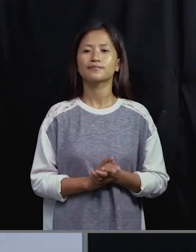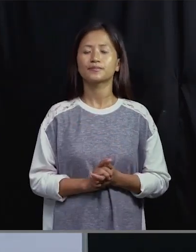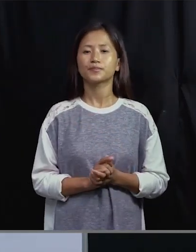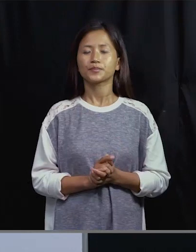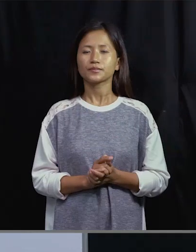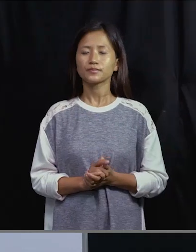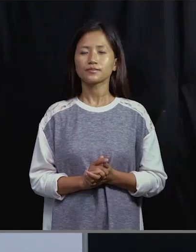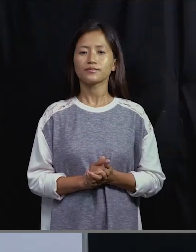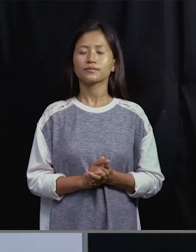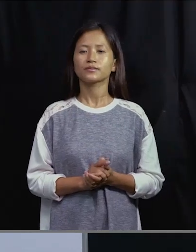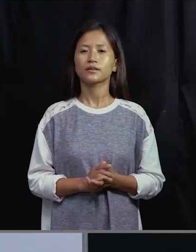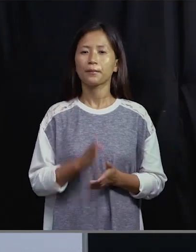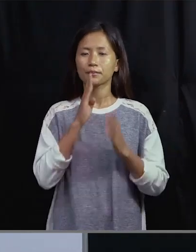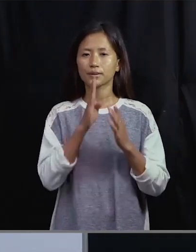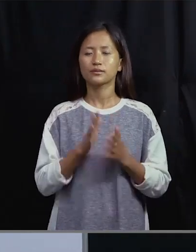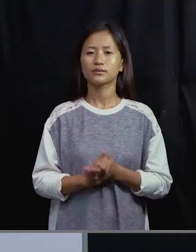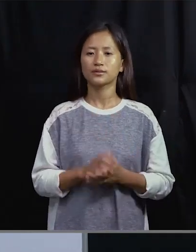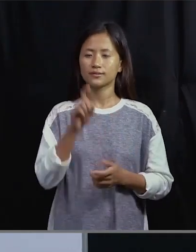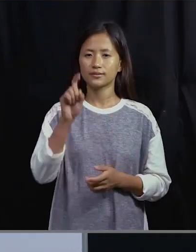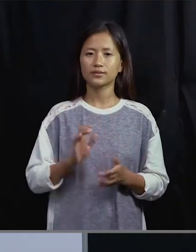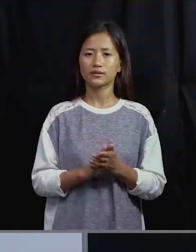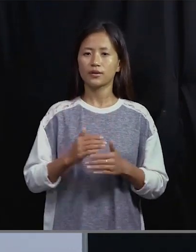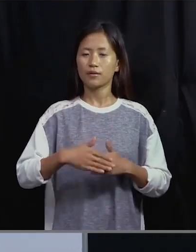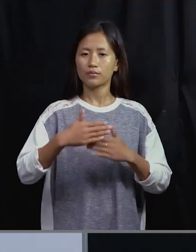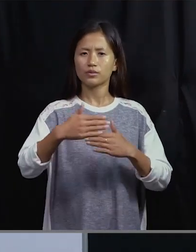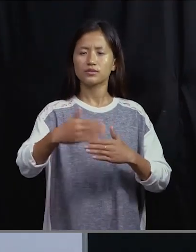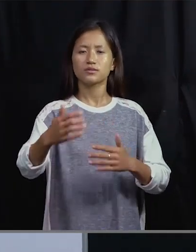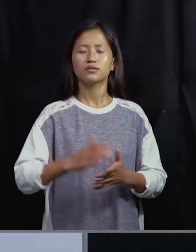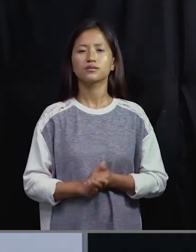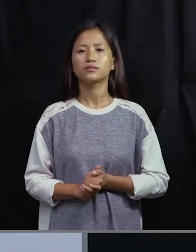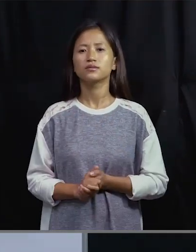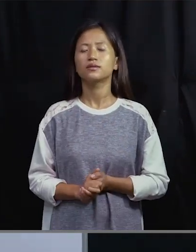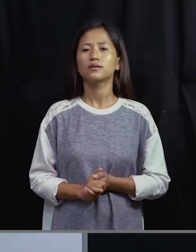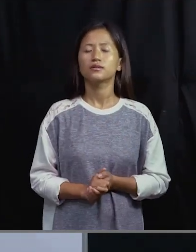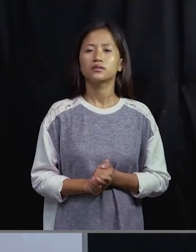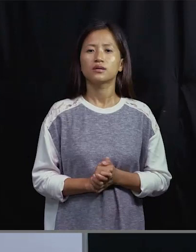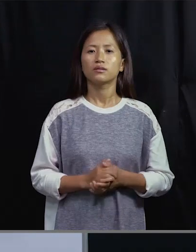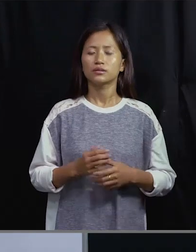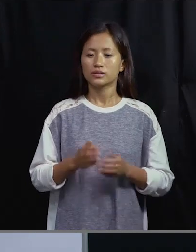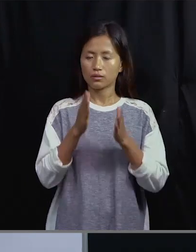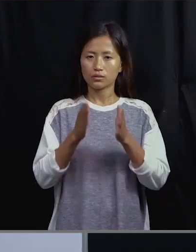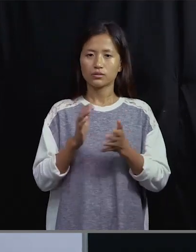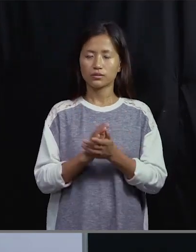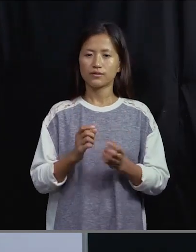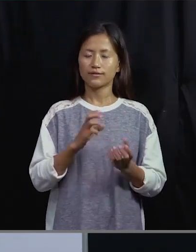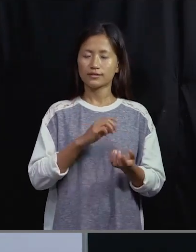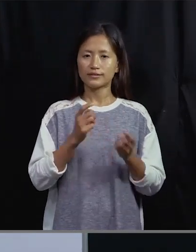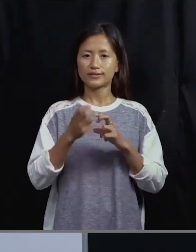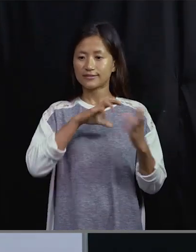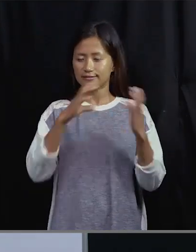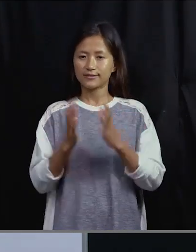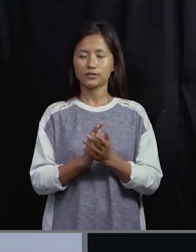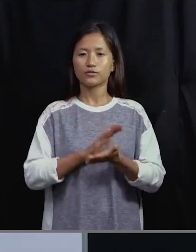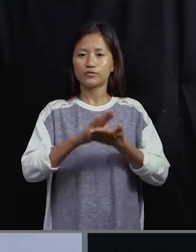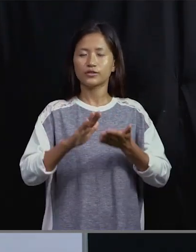finished goods, okay? Because it needs some processing. It needs further processing in order to convert it into a